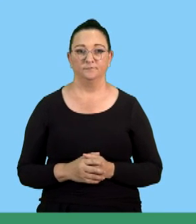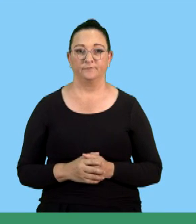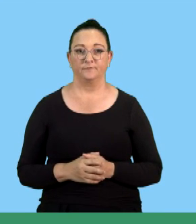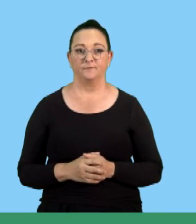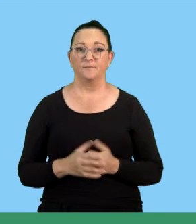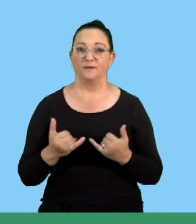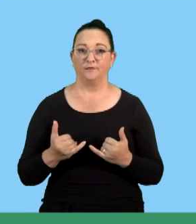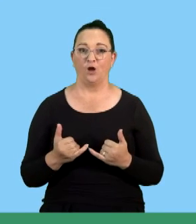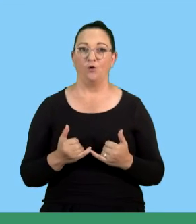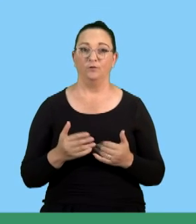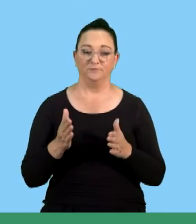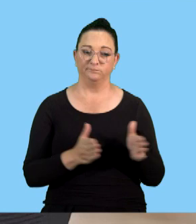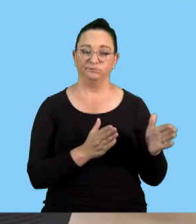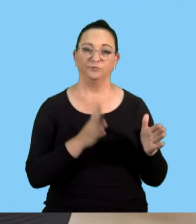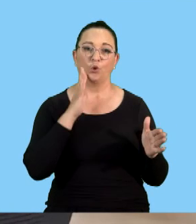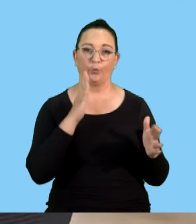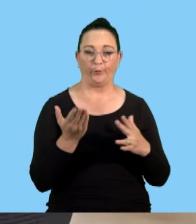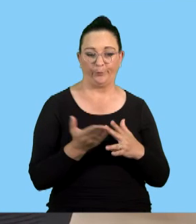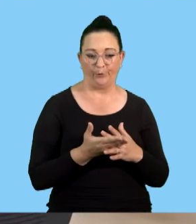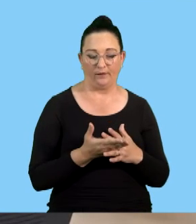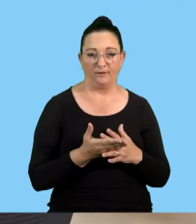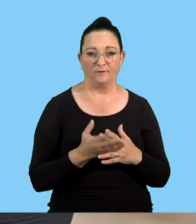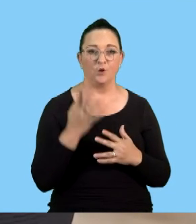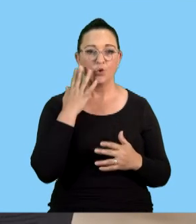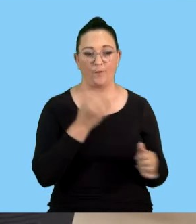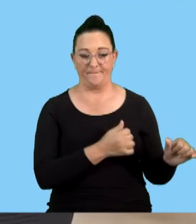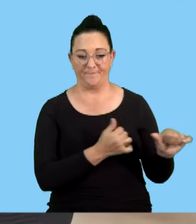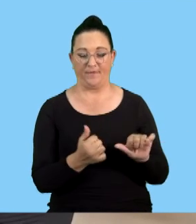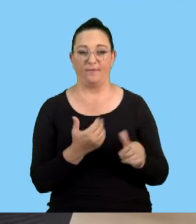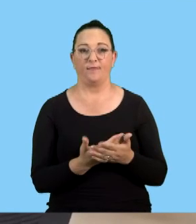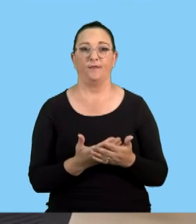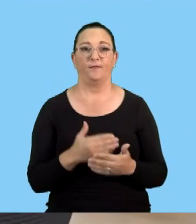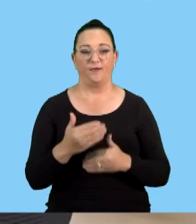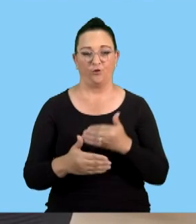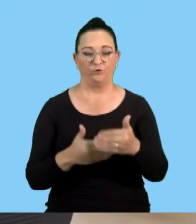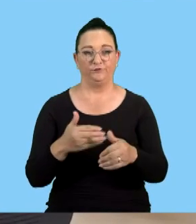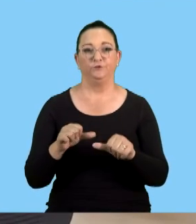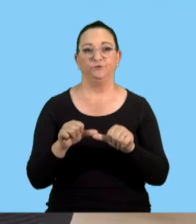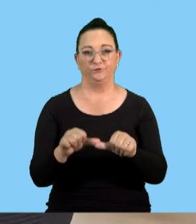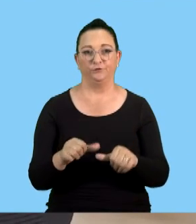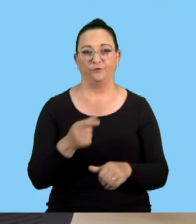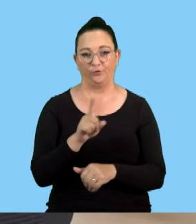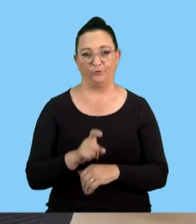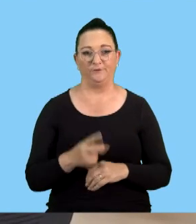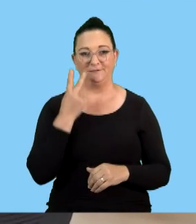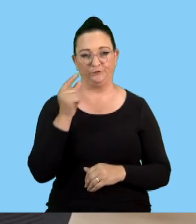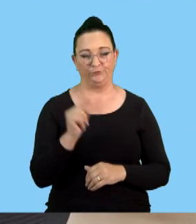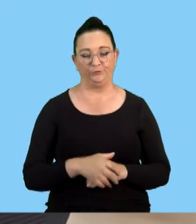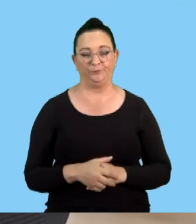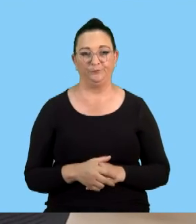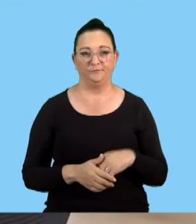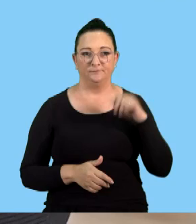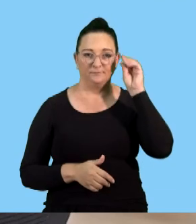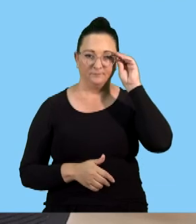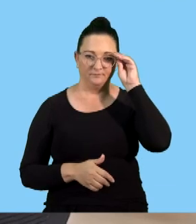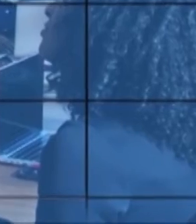we've come to an end of this segment. We're going to take a quick break, and then when we come back, we continue with the rest of the questions. I'll see you just now.